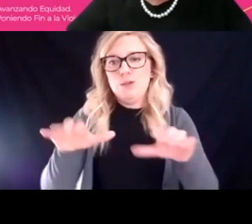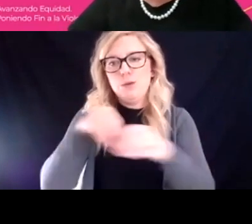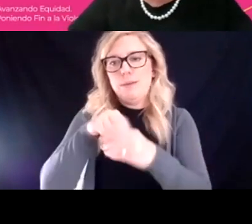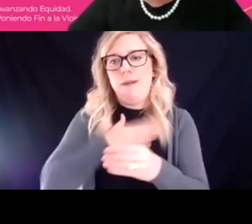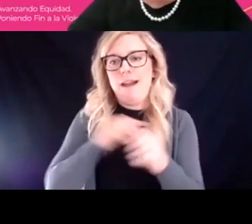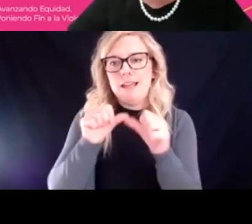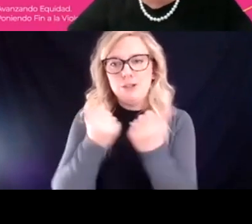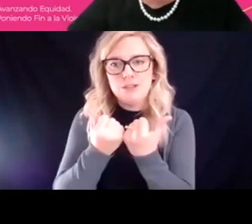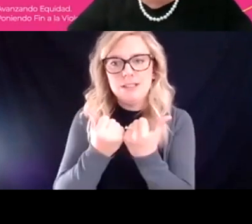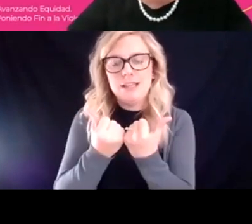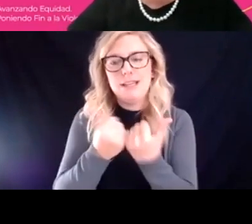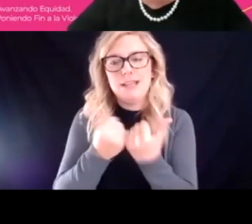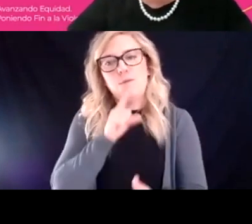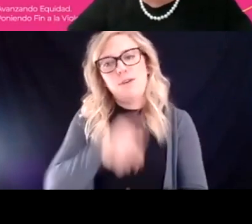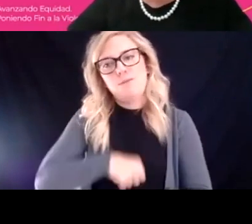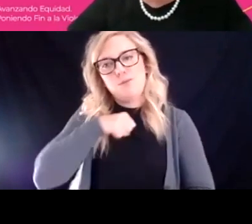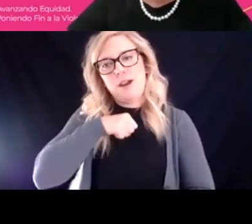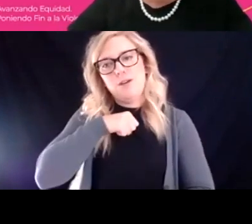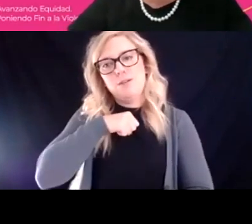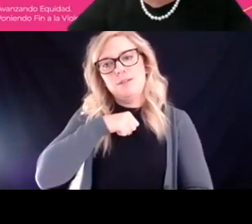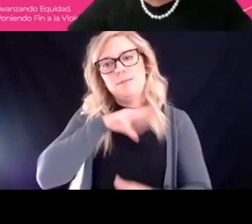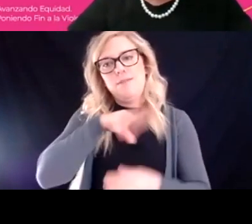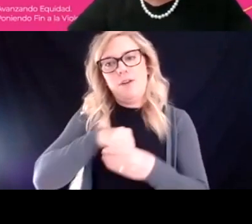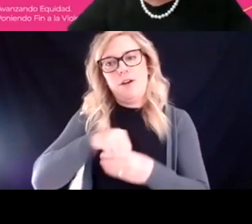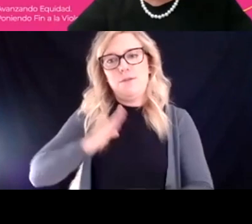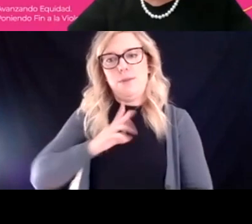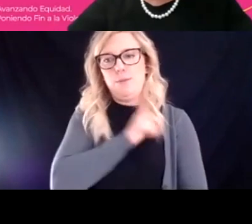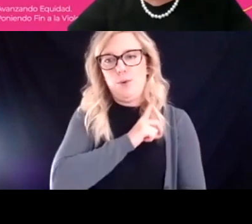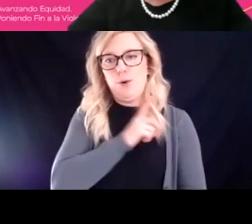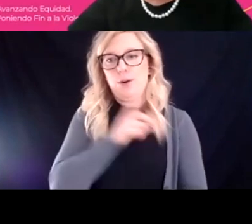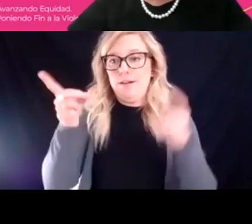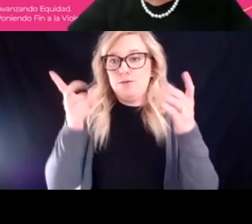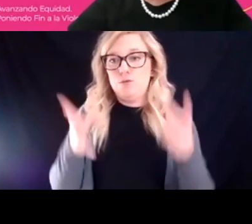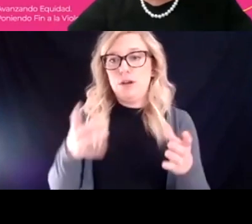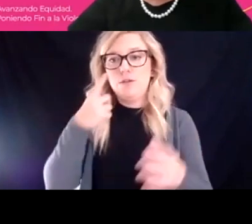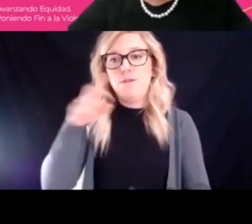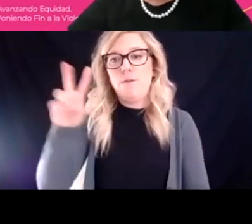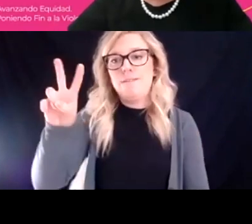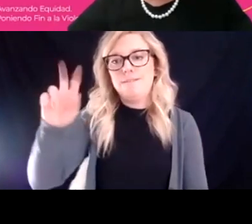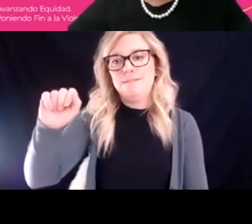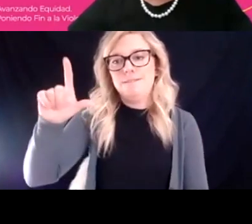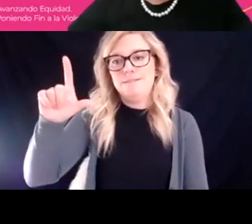And I'm very proud to be part of the board of directors of Valor U.S.